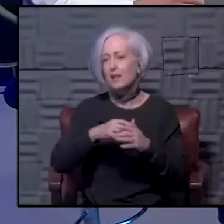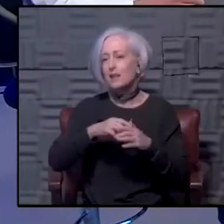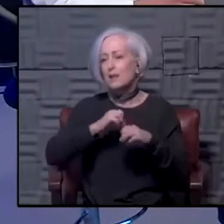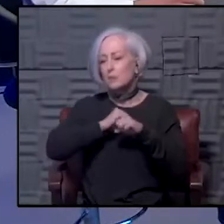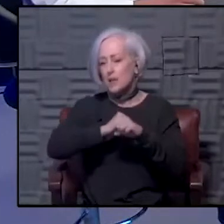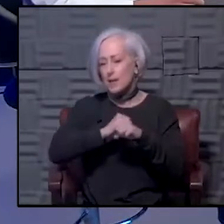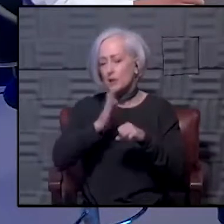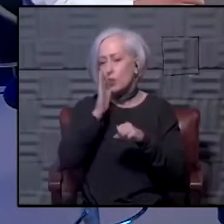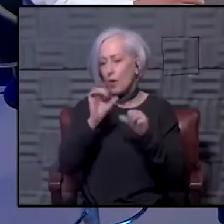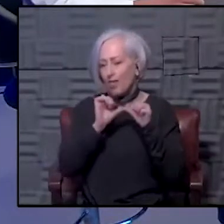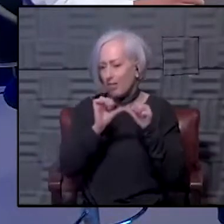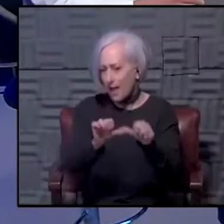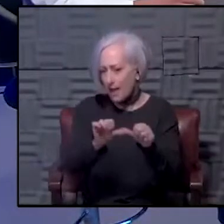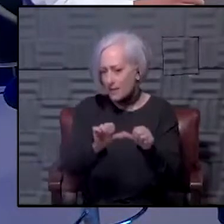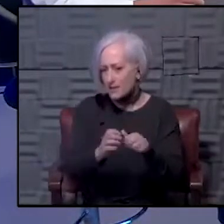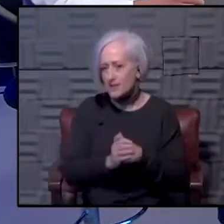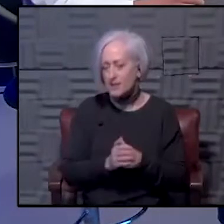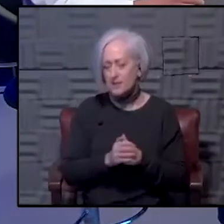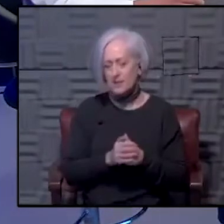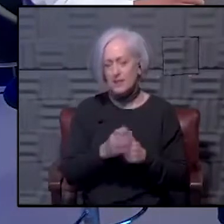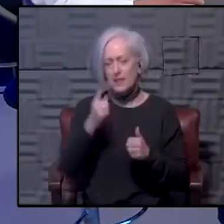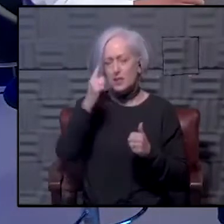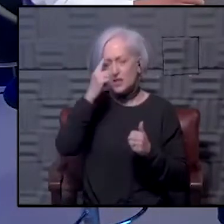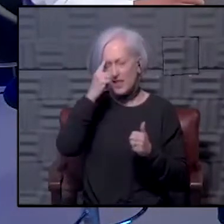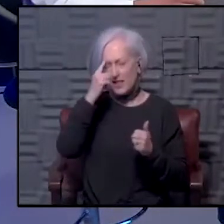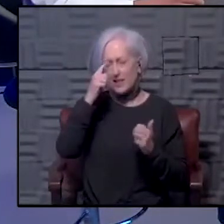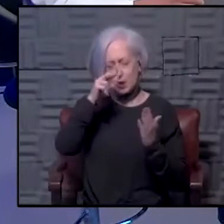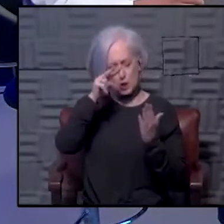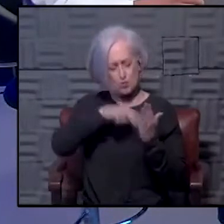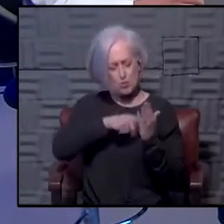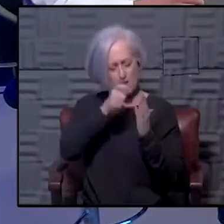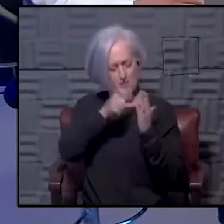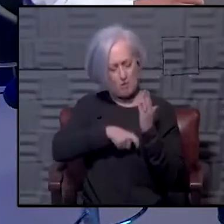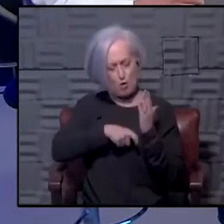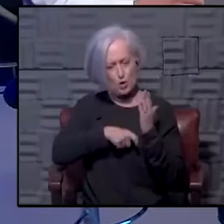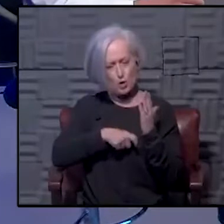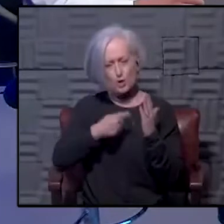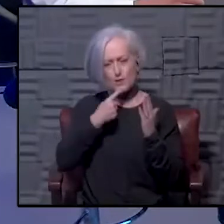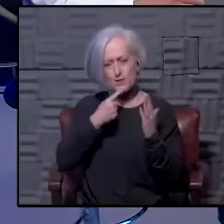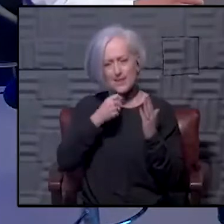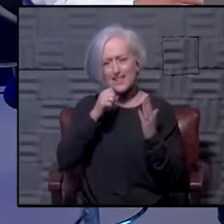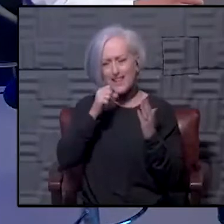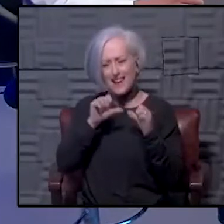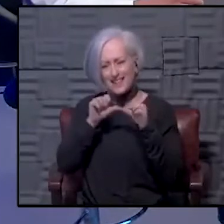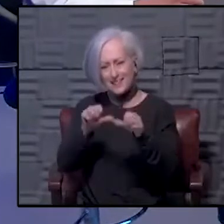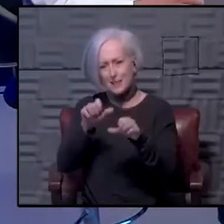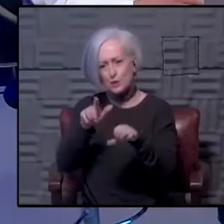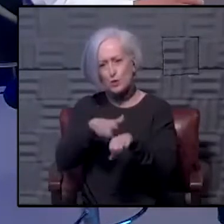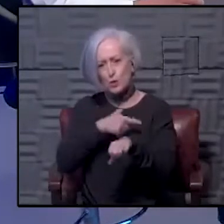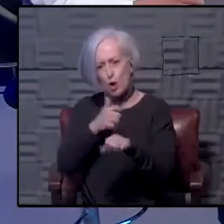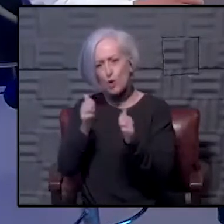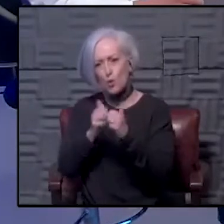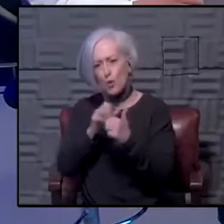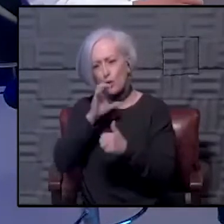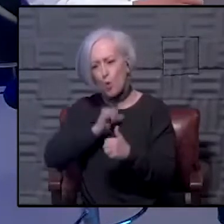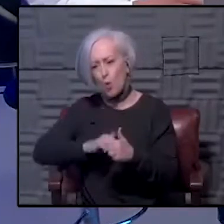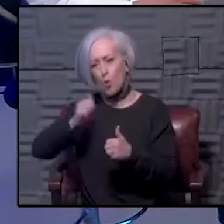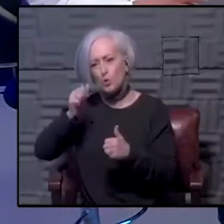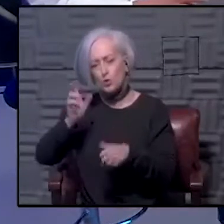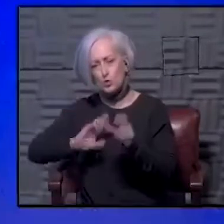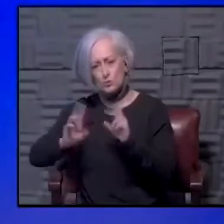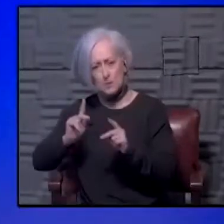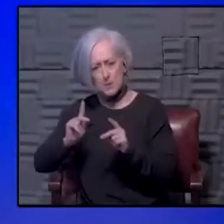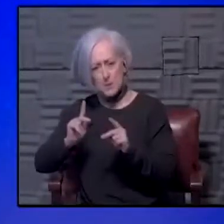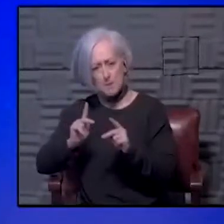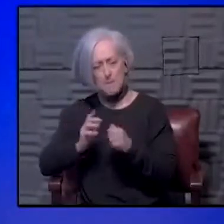she doesn't cite what it is, that it's not lasting as long as in the older, more vulnerable patient populations. Have you read anything on You know, that? I